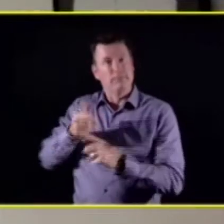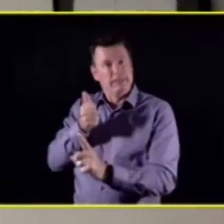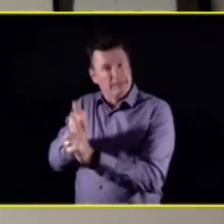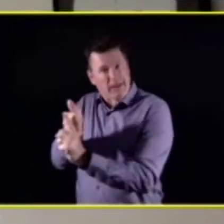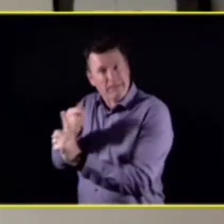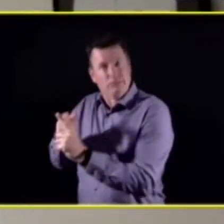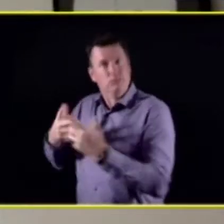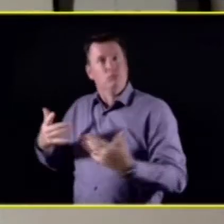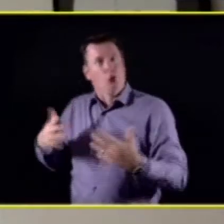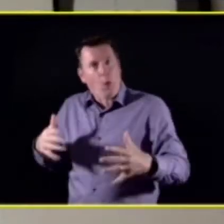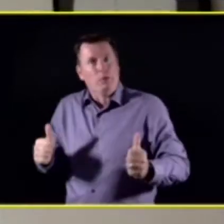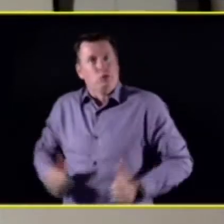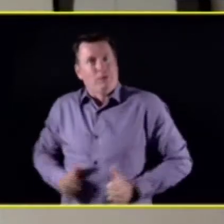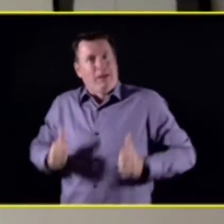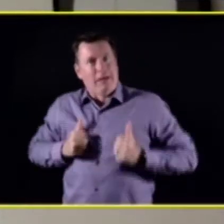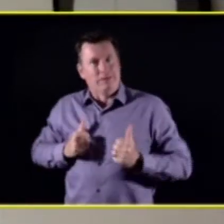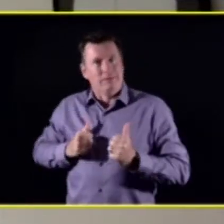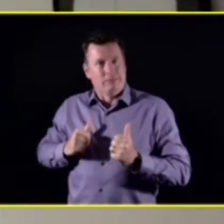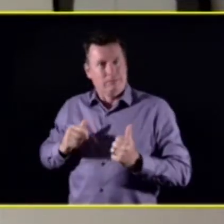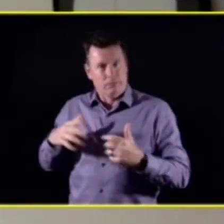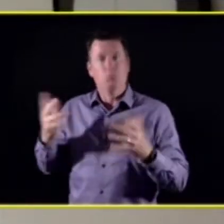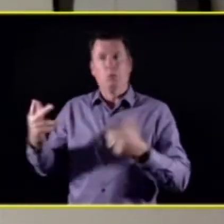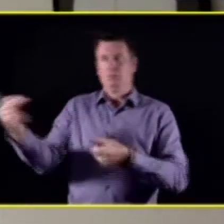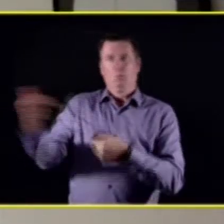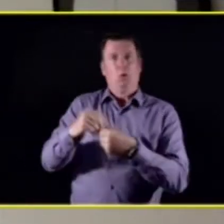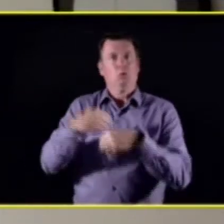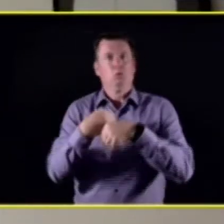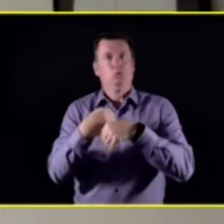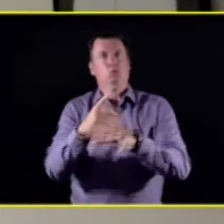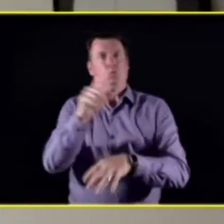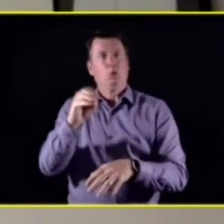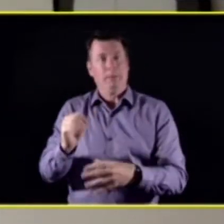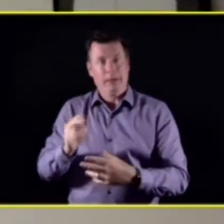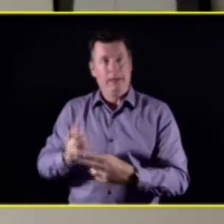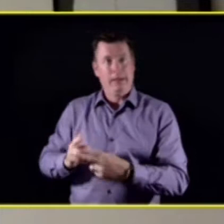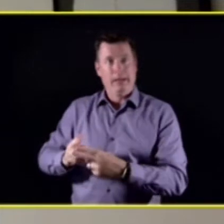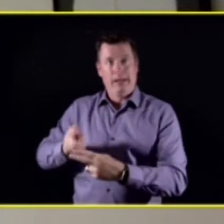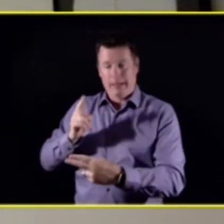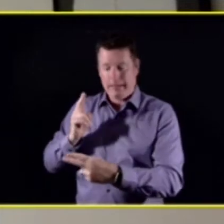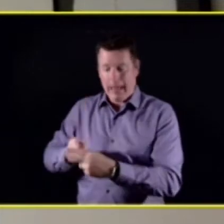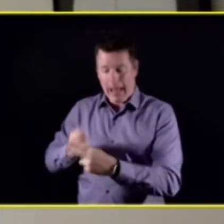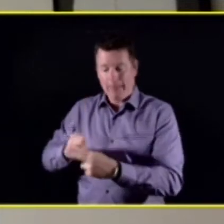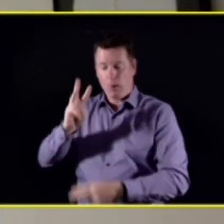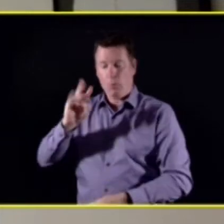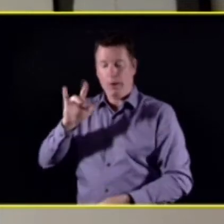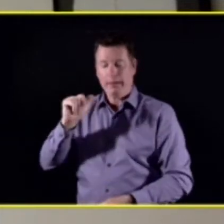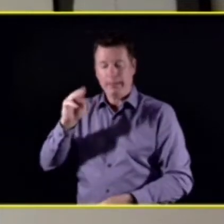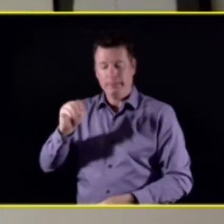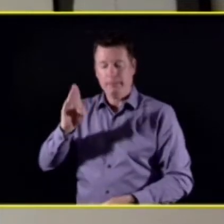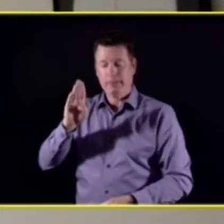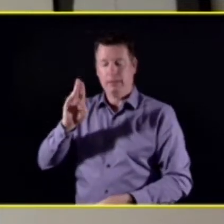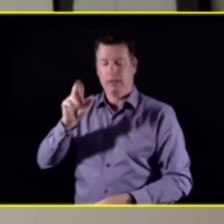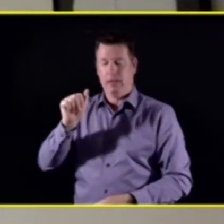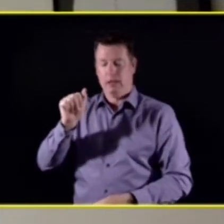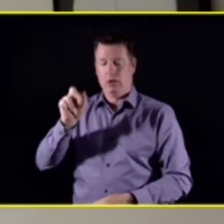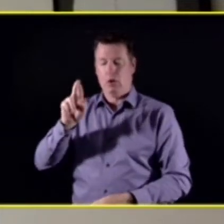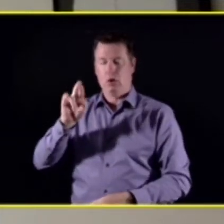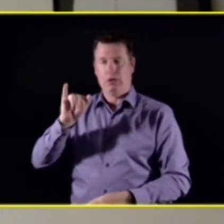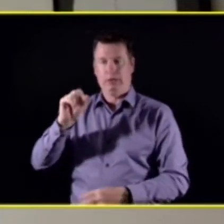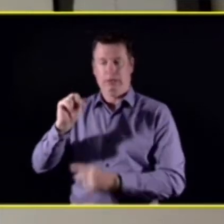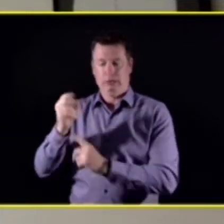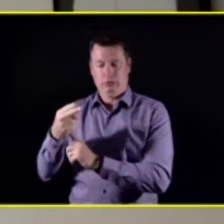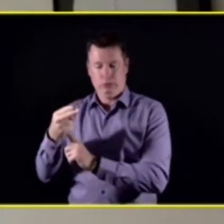former patient named William Barish, who was an inpatient at Strong Memorial Hospital with COVID-19 from April 1st to April